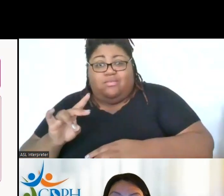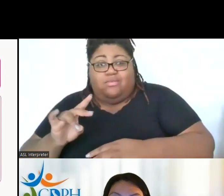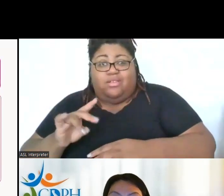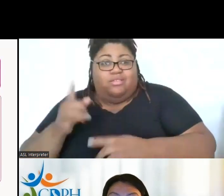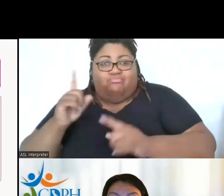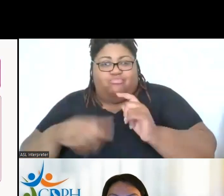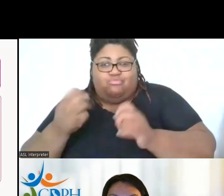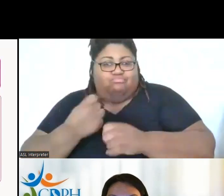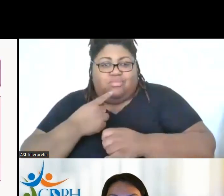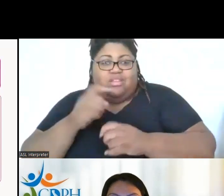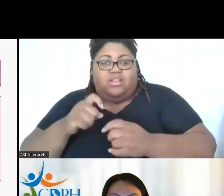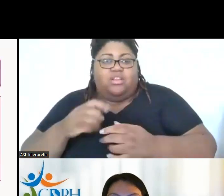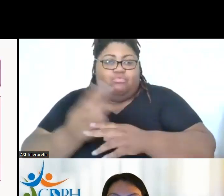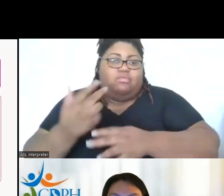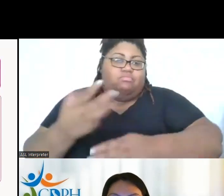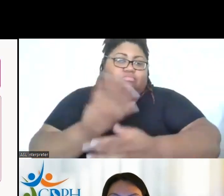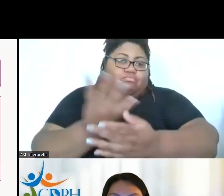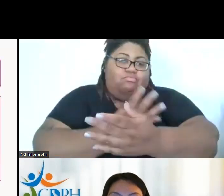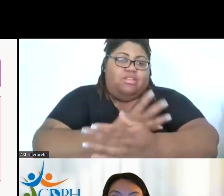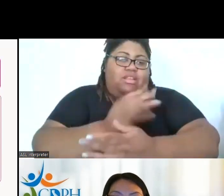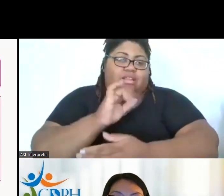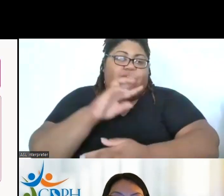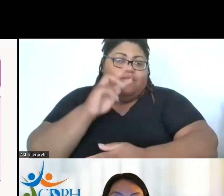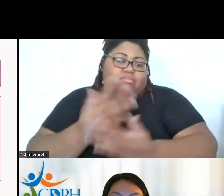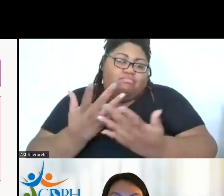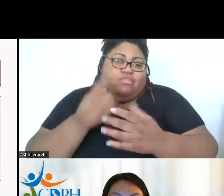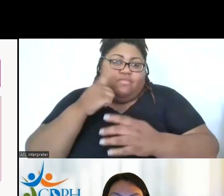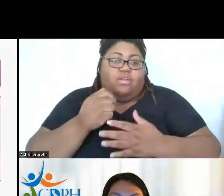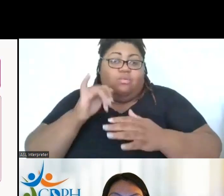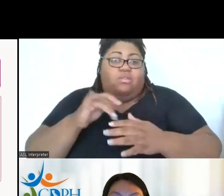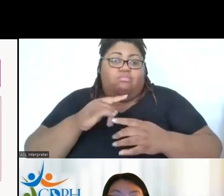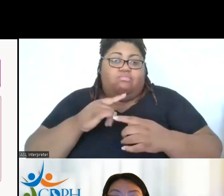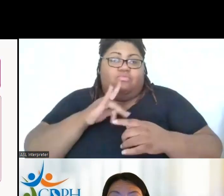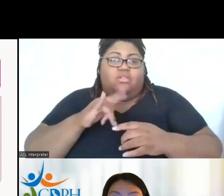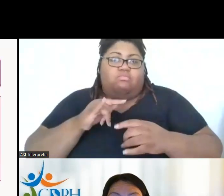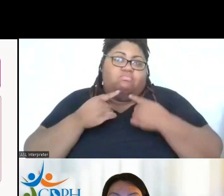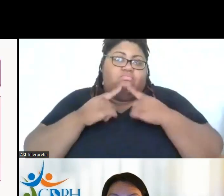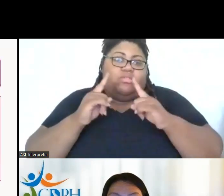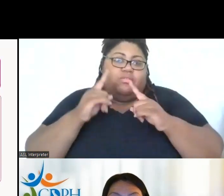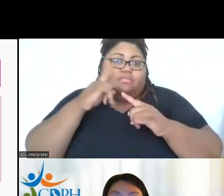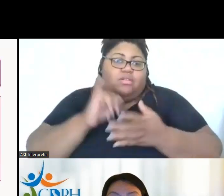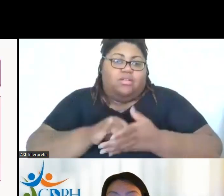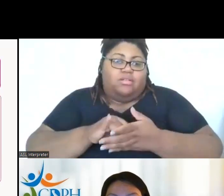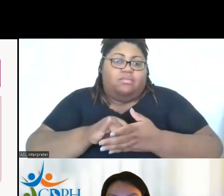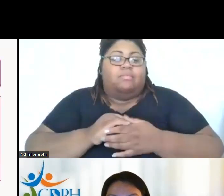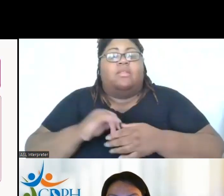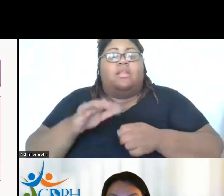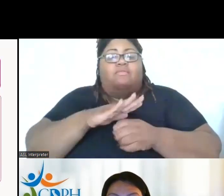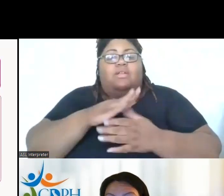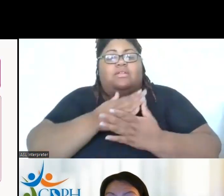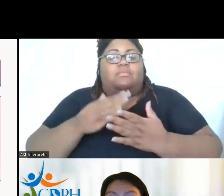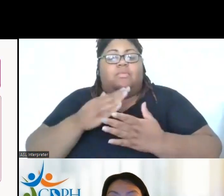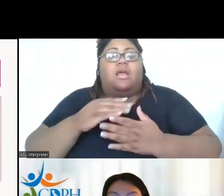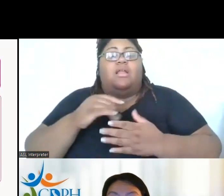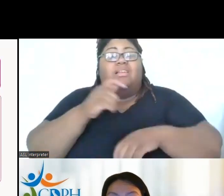just much more logistically difficult. And so time is really of the essence. When you get that